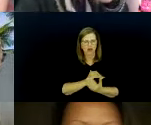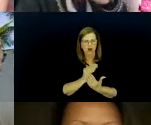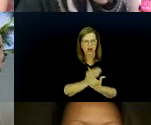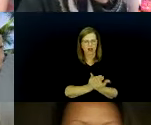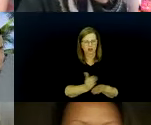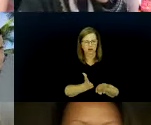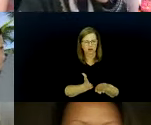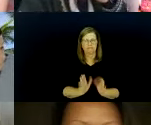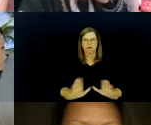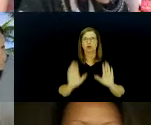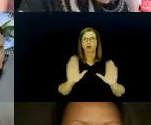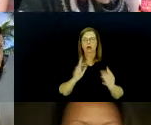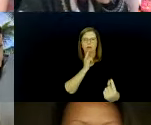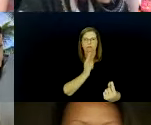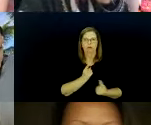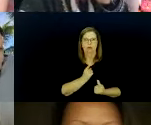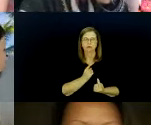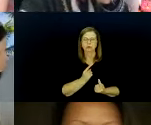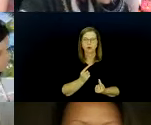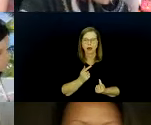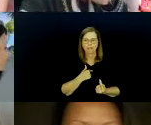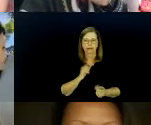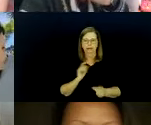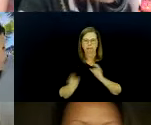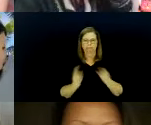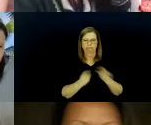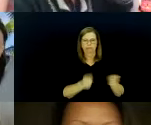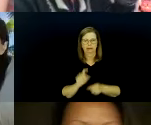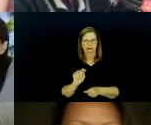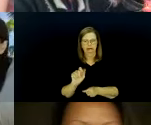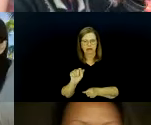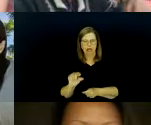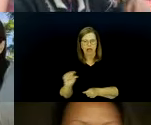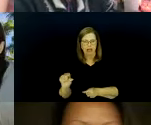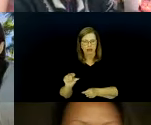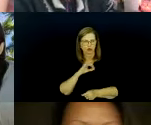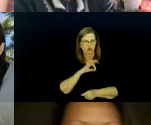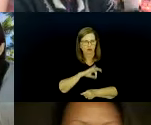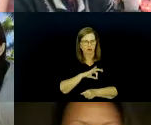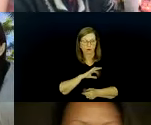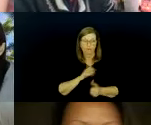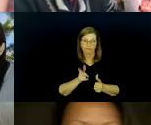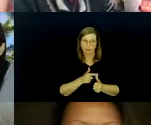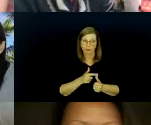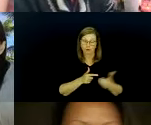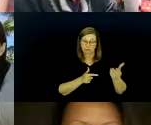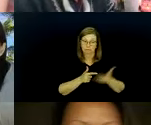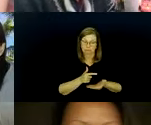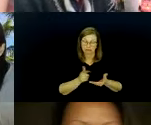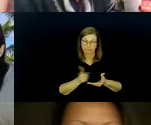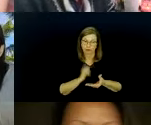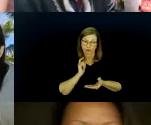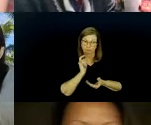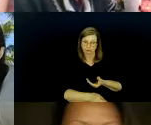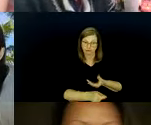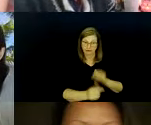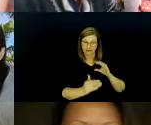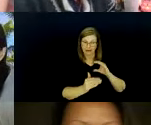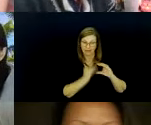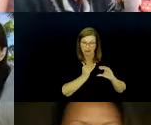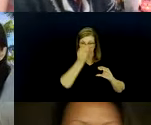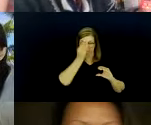great response to that, and I've been giving away tag credits. So first come, first serve. If you shoot me an email and let me